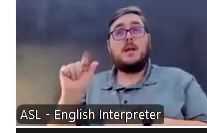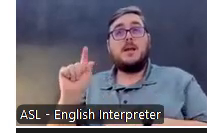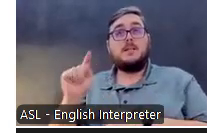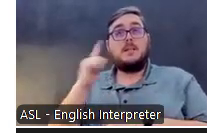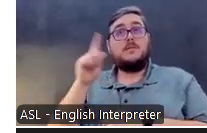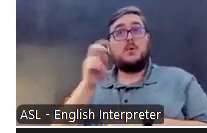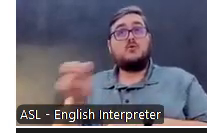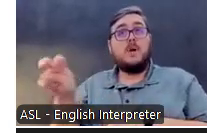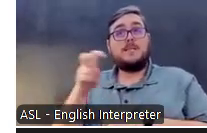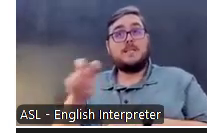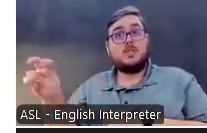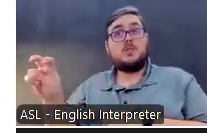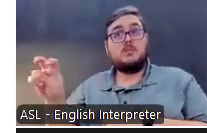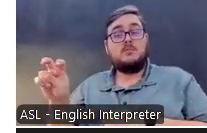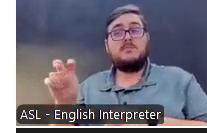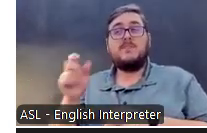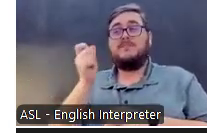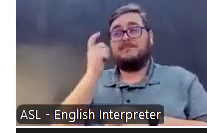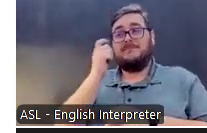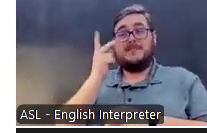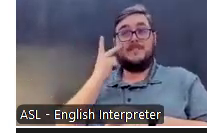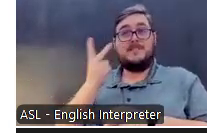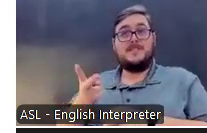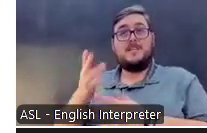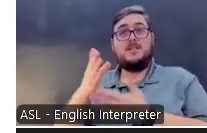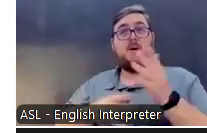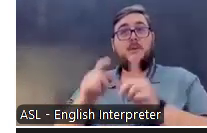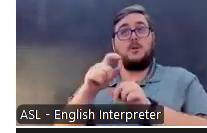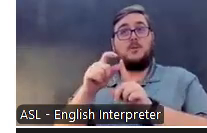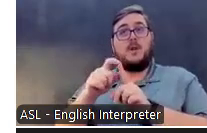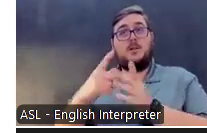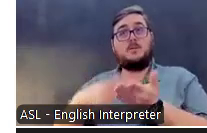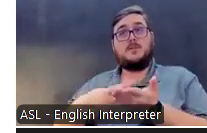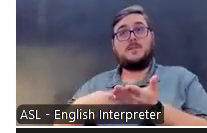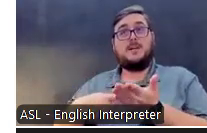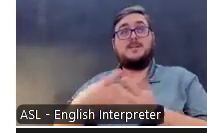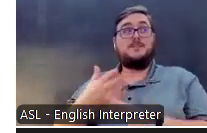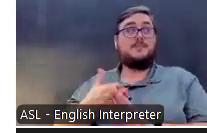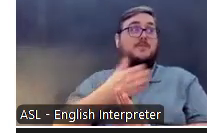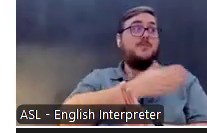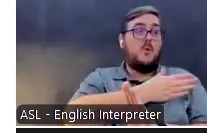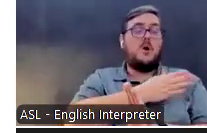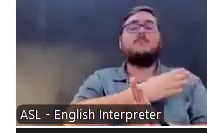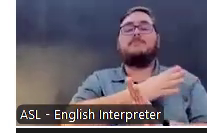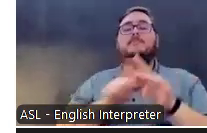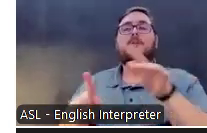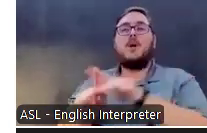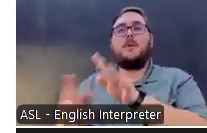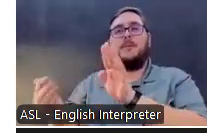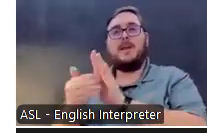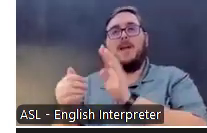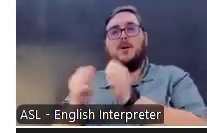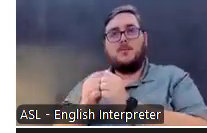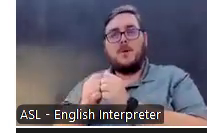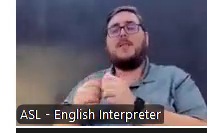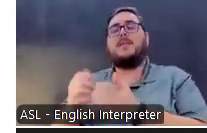you see that some of those terms we discussed earlier definitely come up in assistive technology. These are just a few ways that